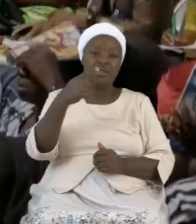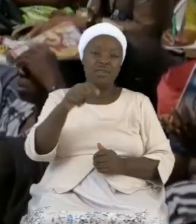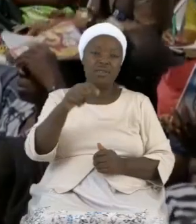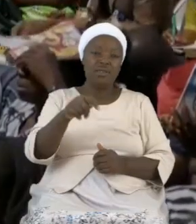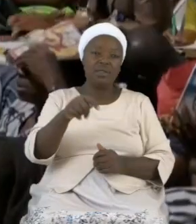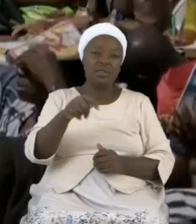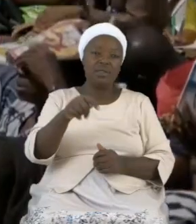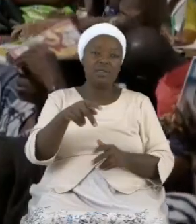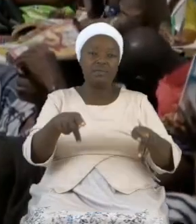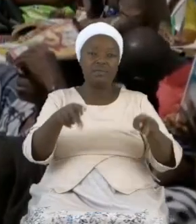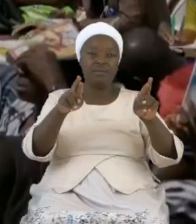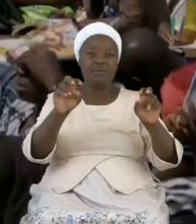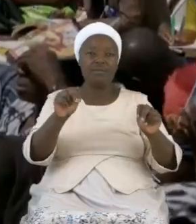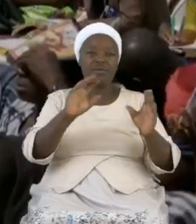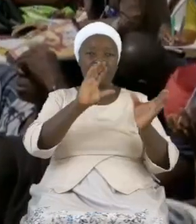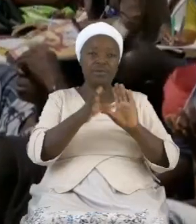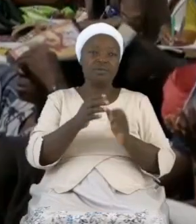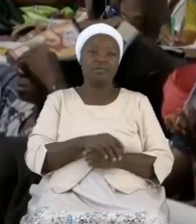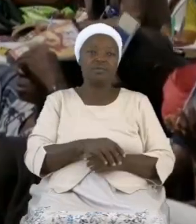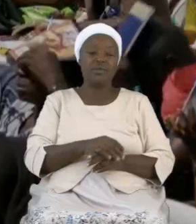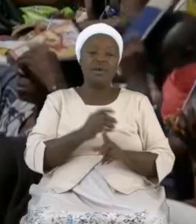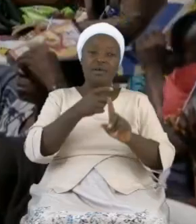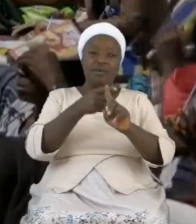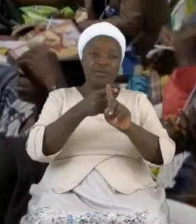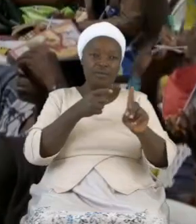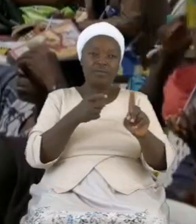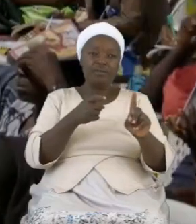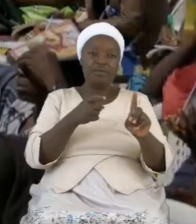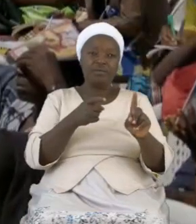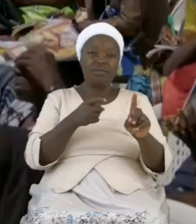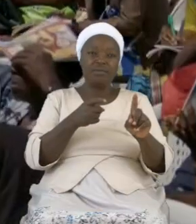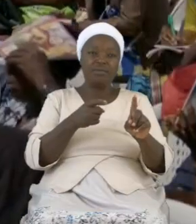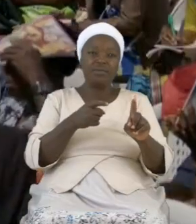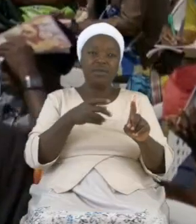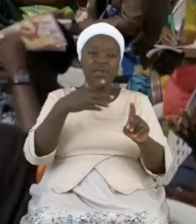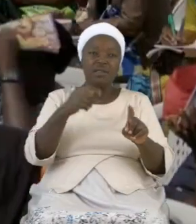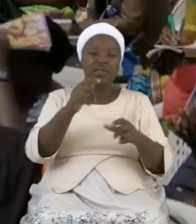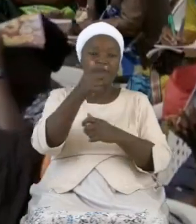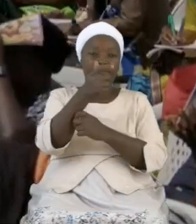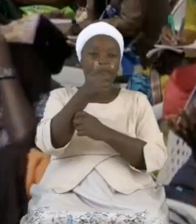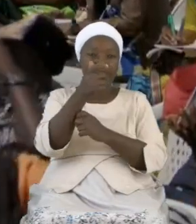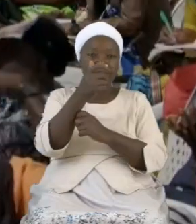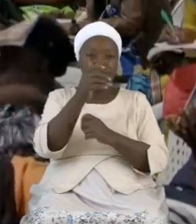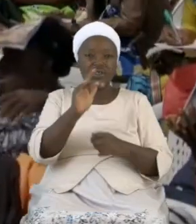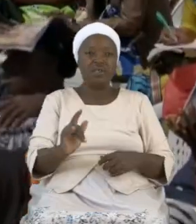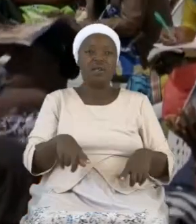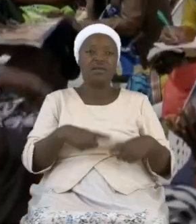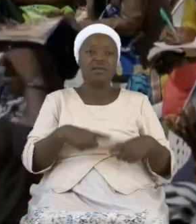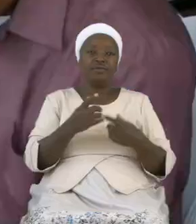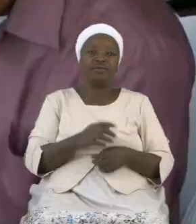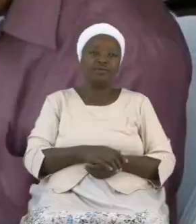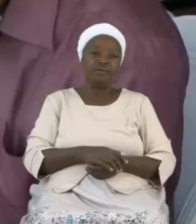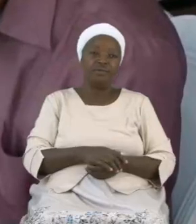conversion from the fleshly life. We're looking